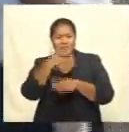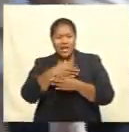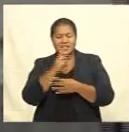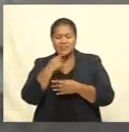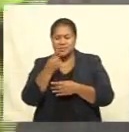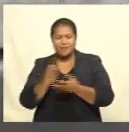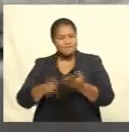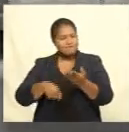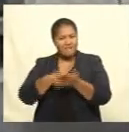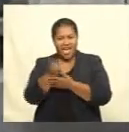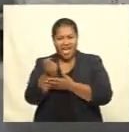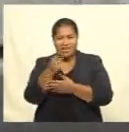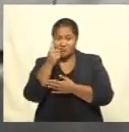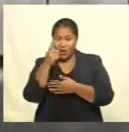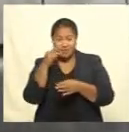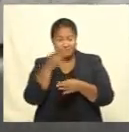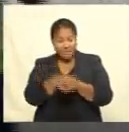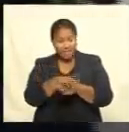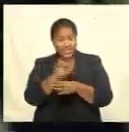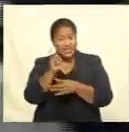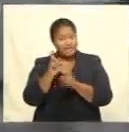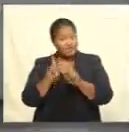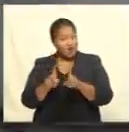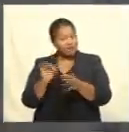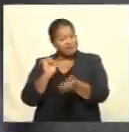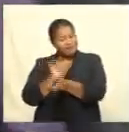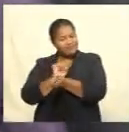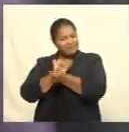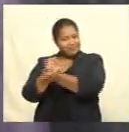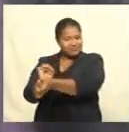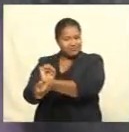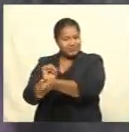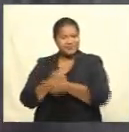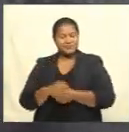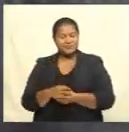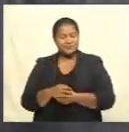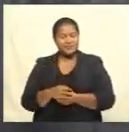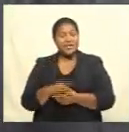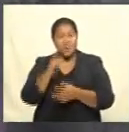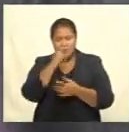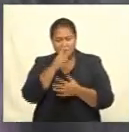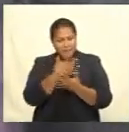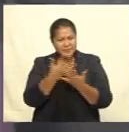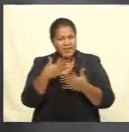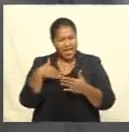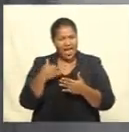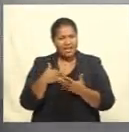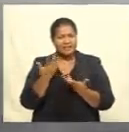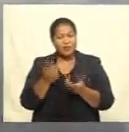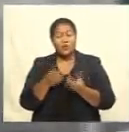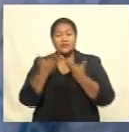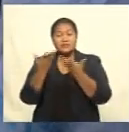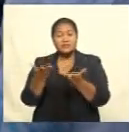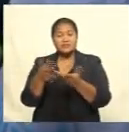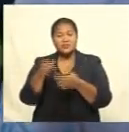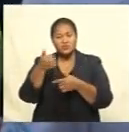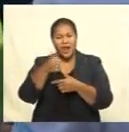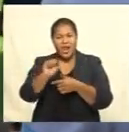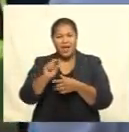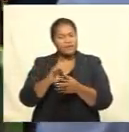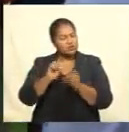fine within a month or serve their sentence in prison. The Public Health Protection Notice was gazetted to allow for strong